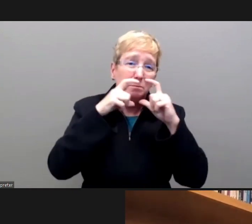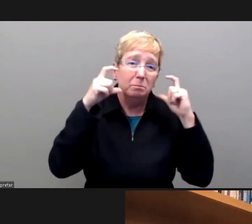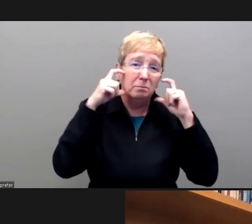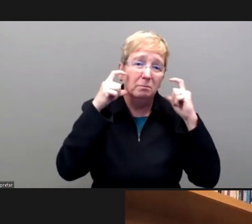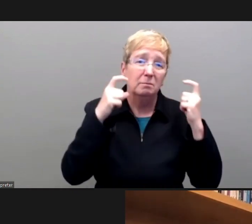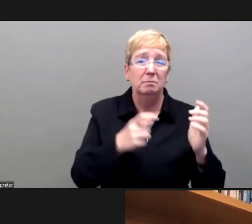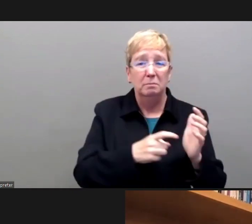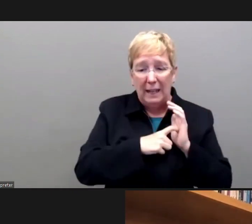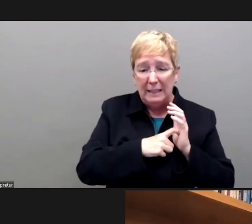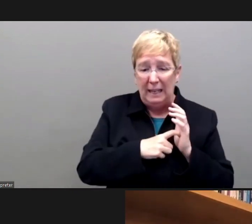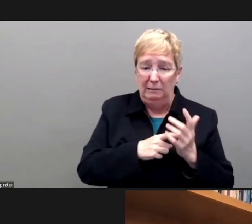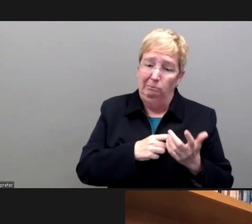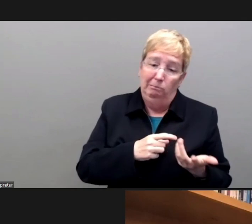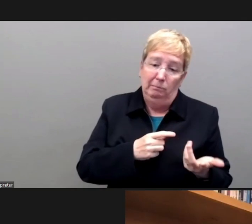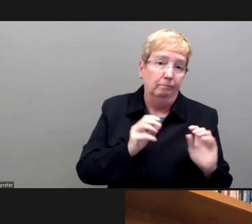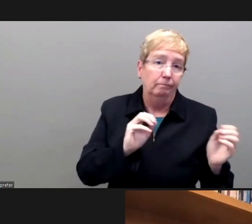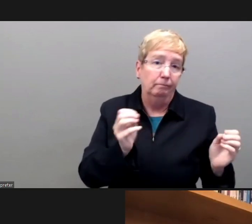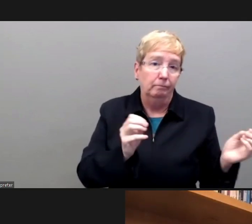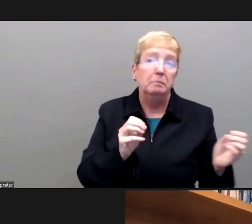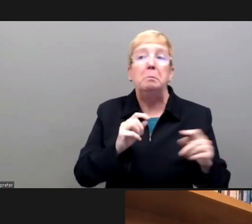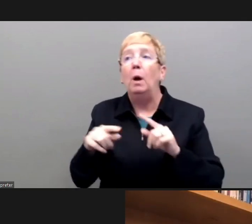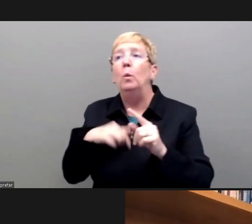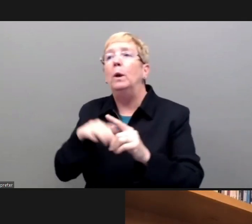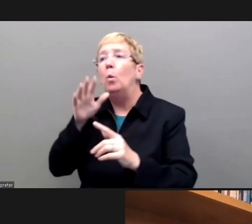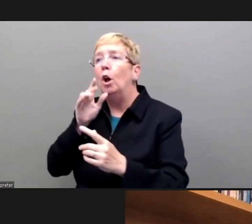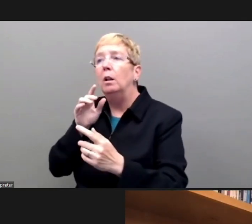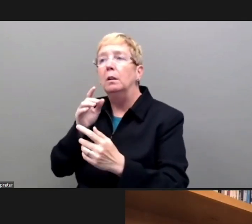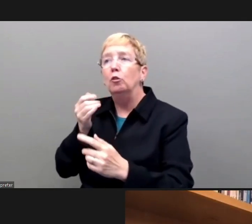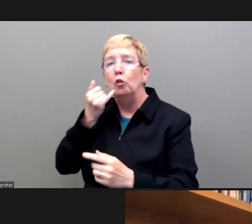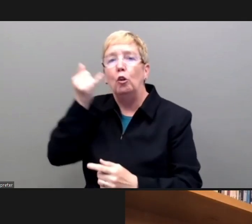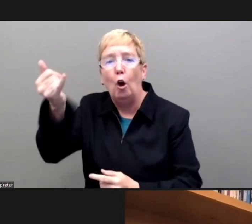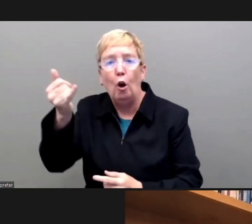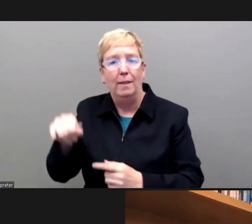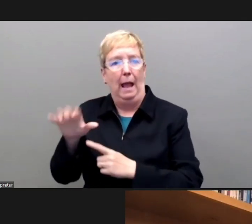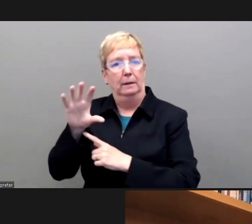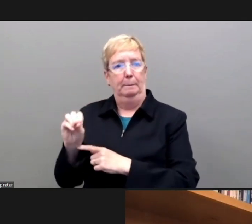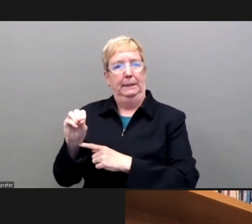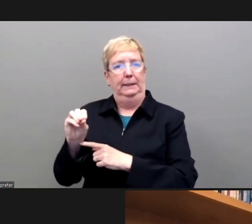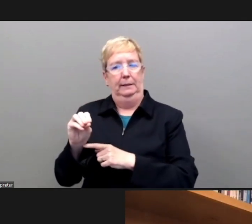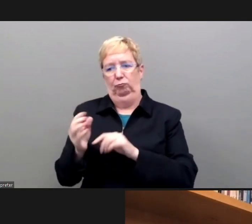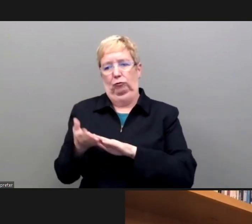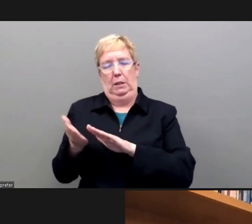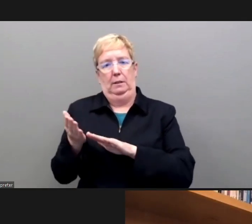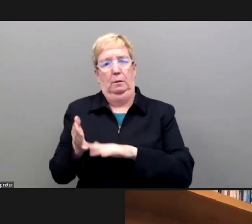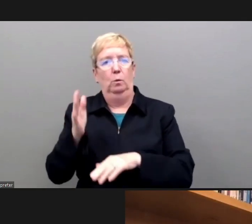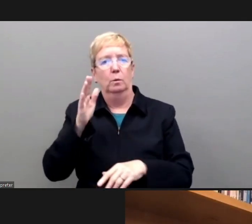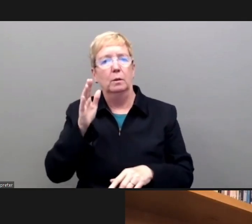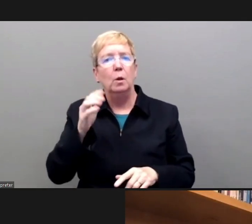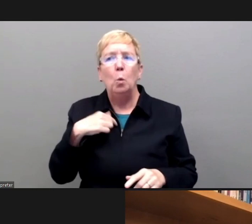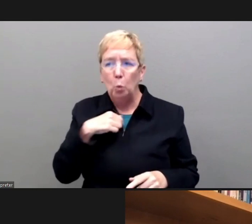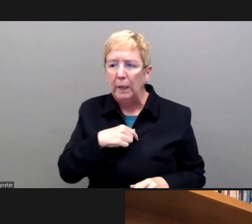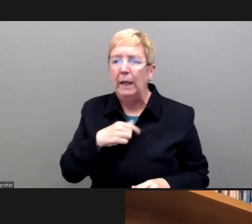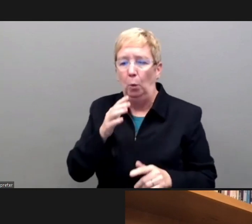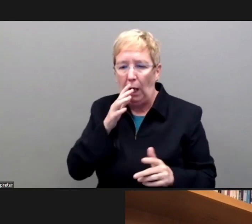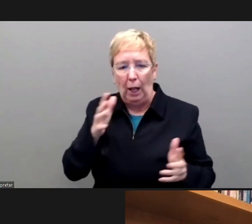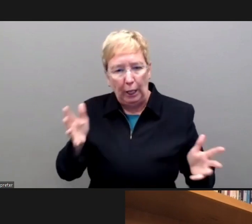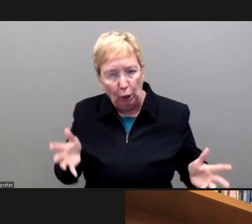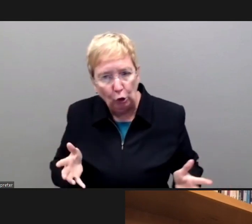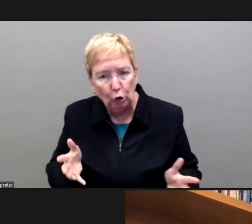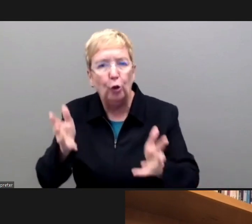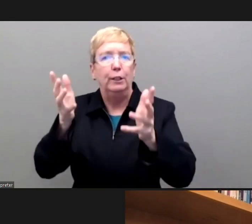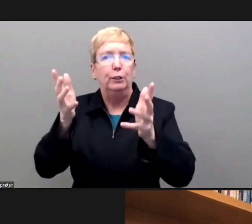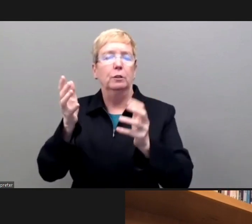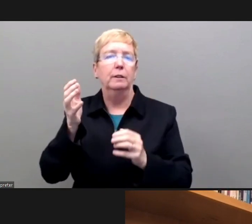on your question, we should encourage all of the artists to wear masks in their